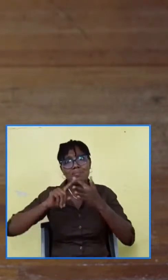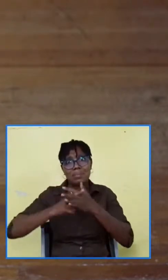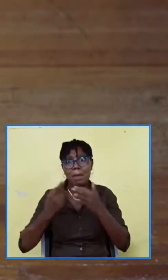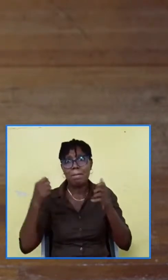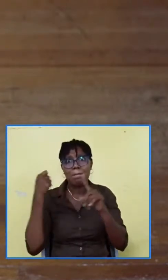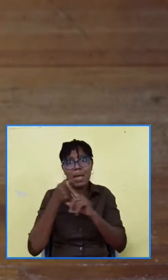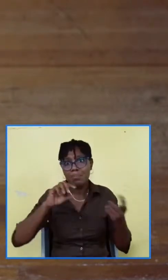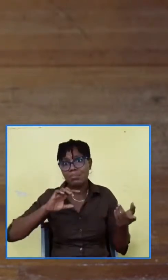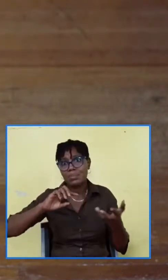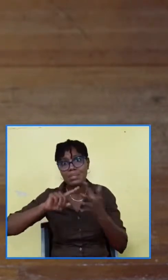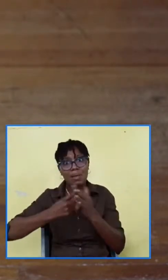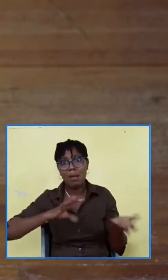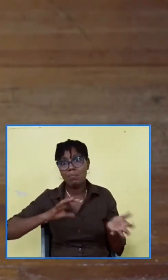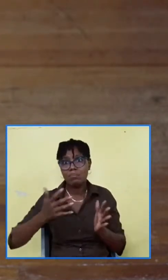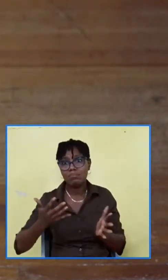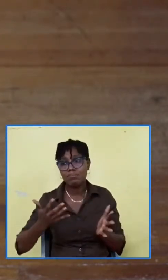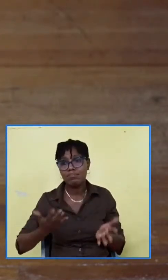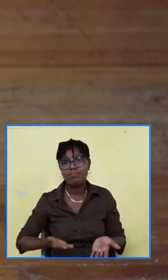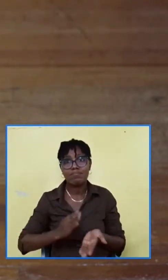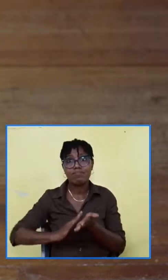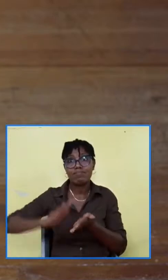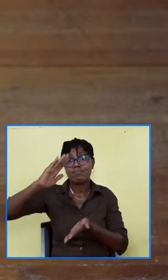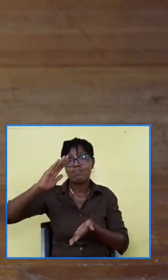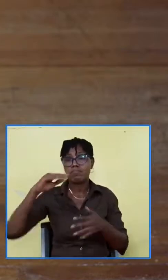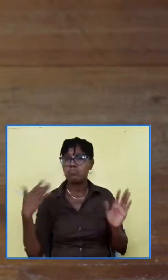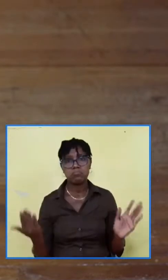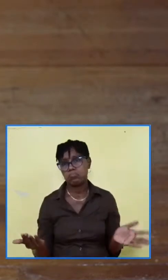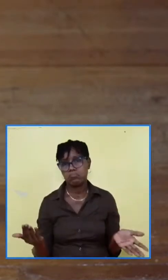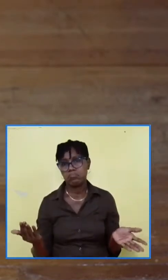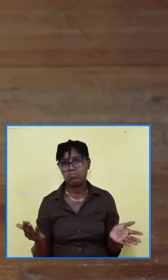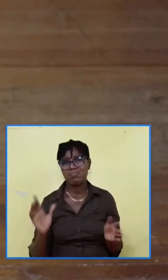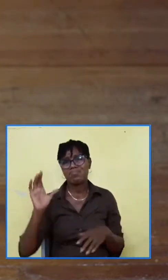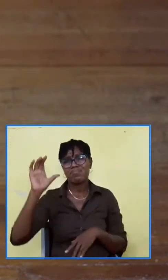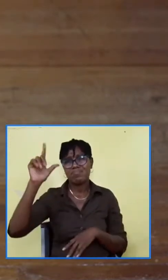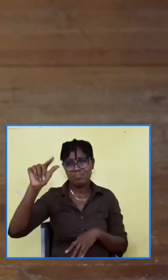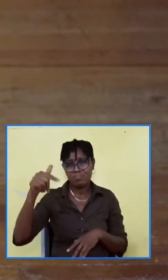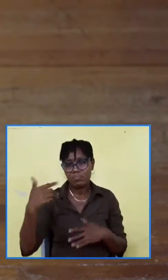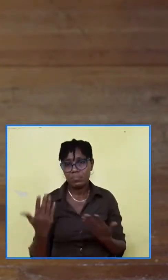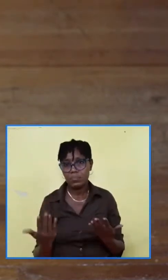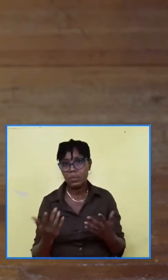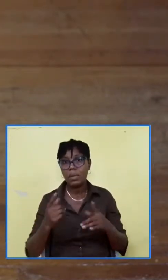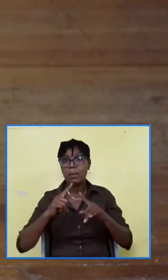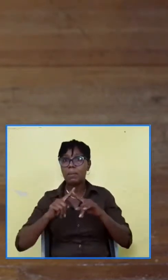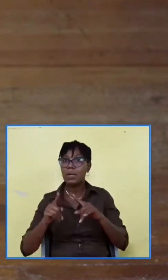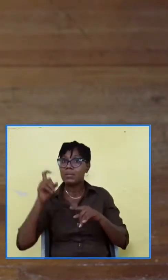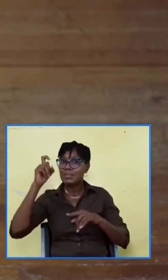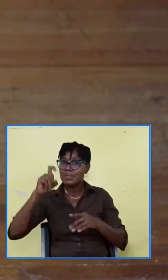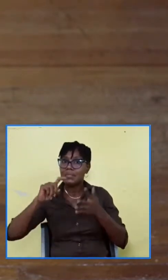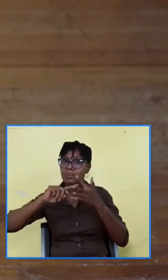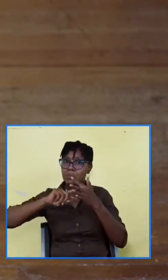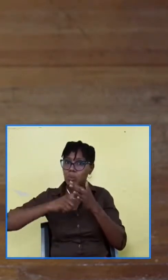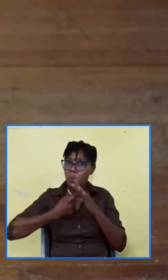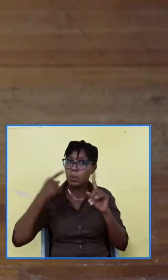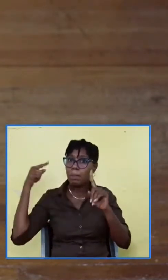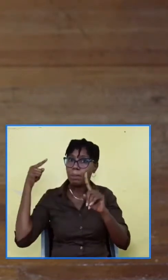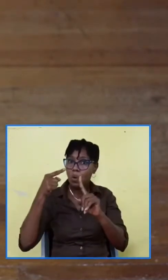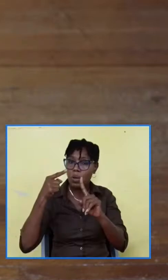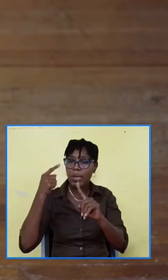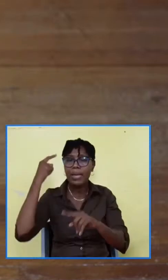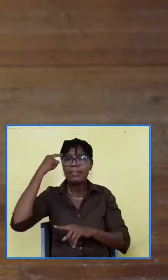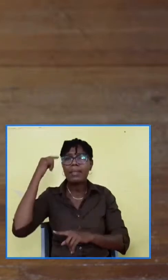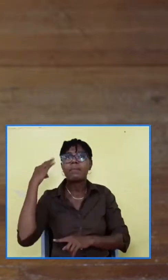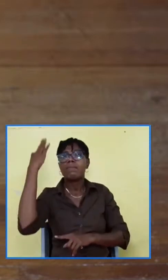but hopefully the outlook for the fund is changed. So it's all about starting point and assumptions going forward.